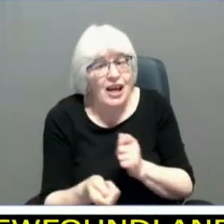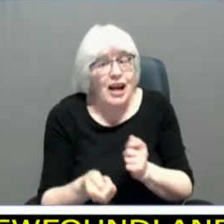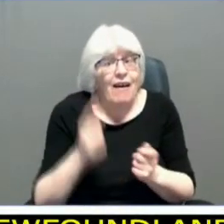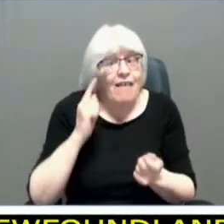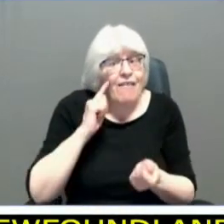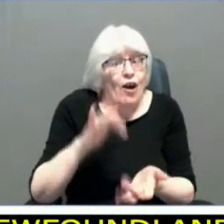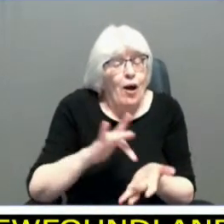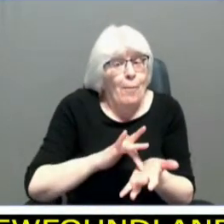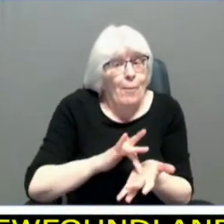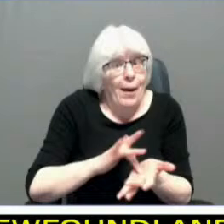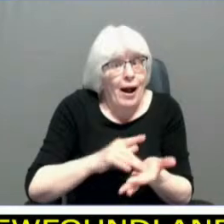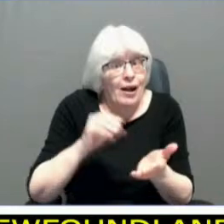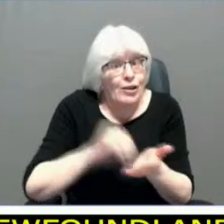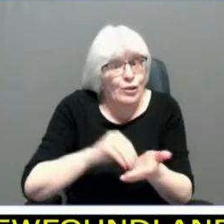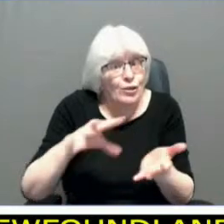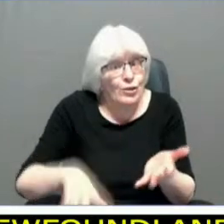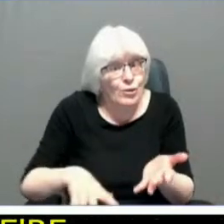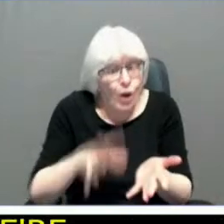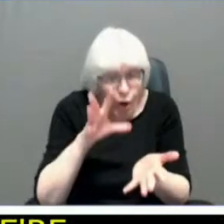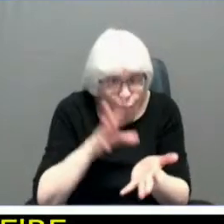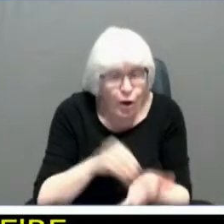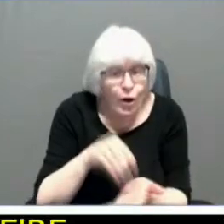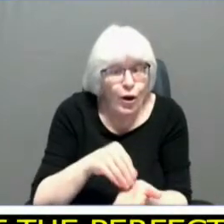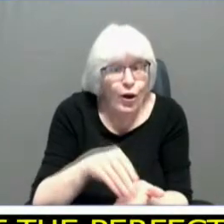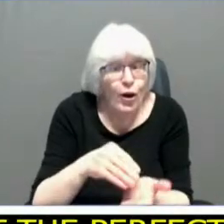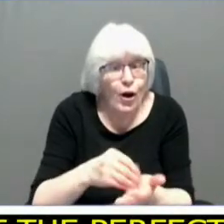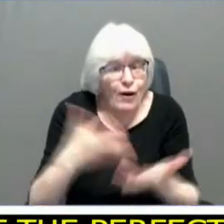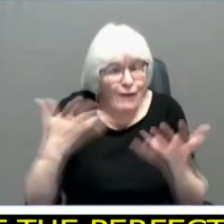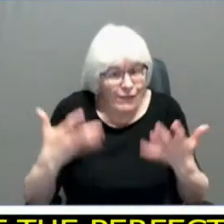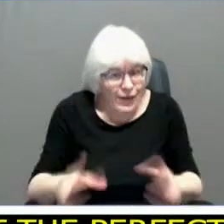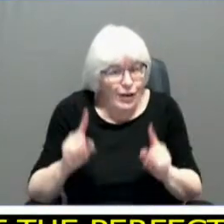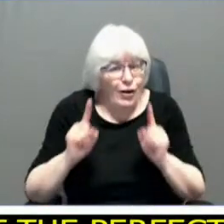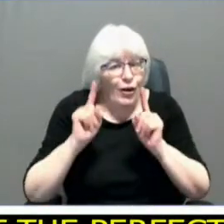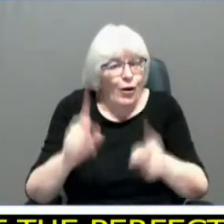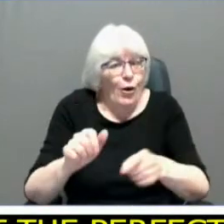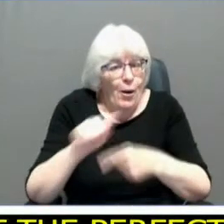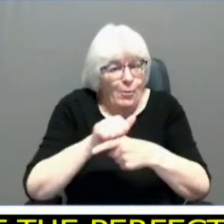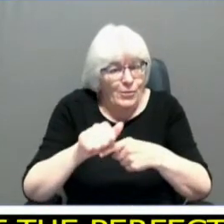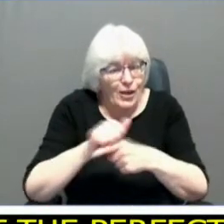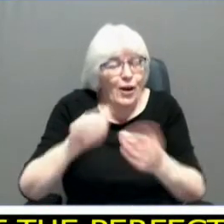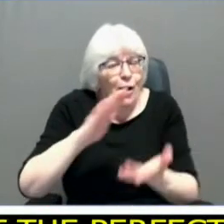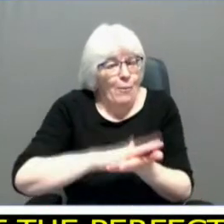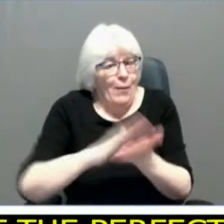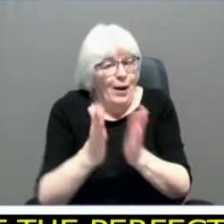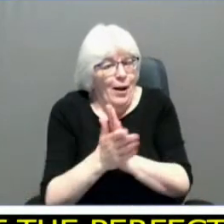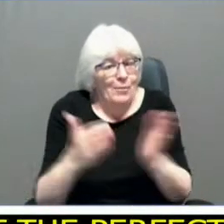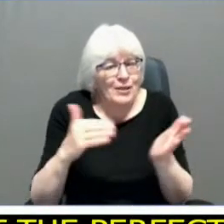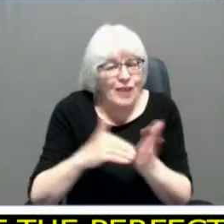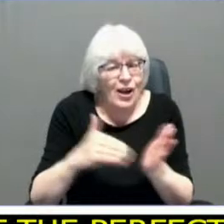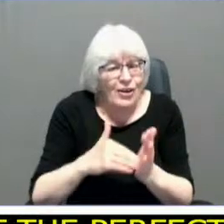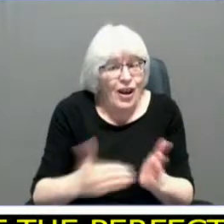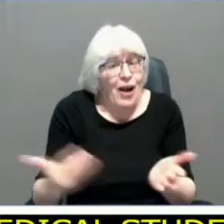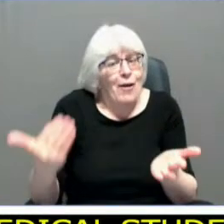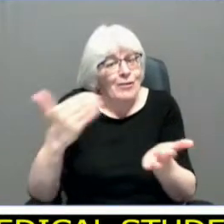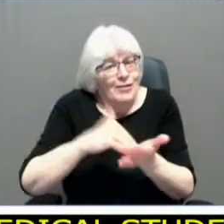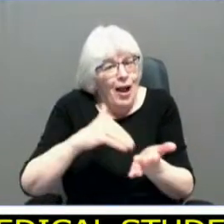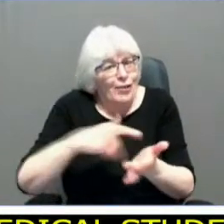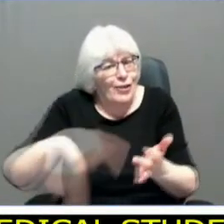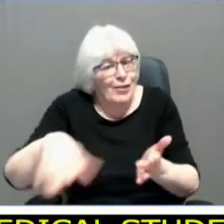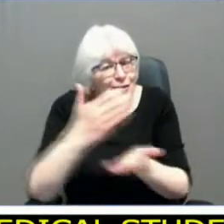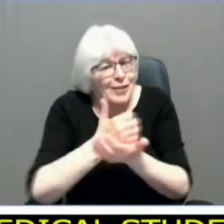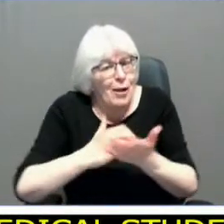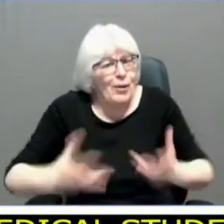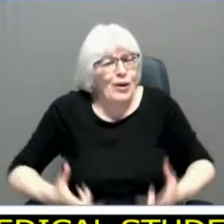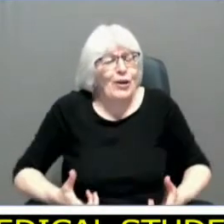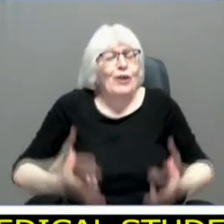practicing medicine, and senior surgeons and physicians are retiring. So we need to recognize that the practice of medicine